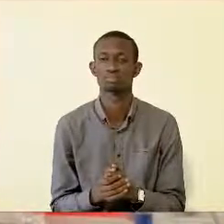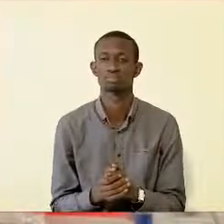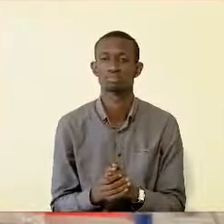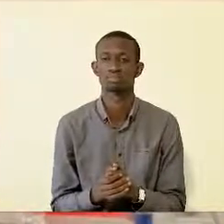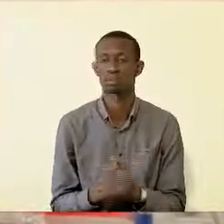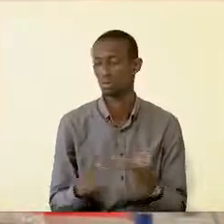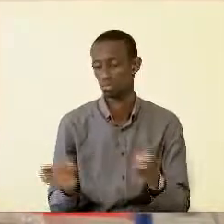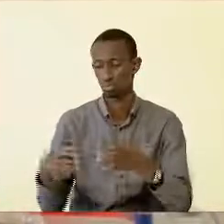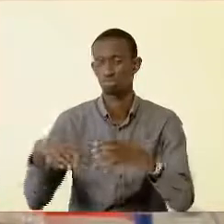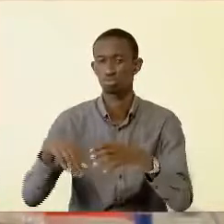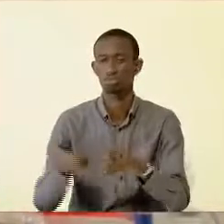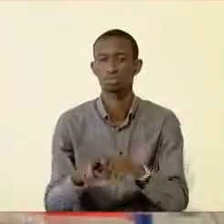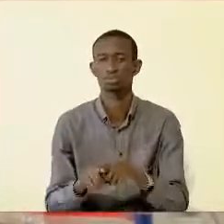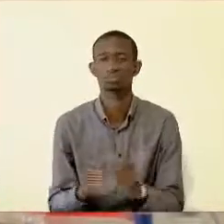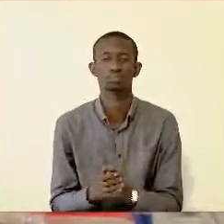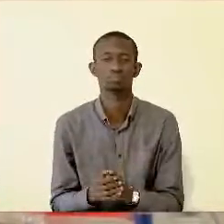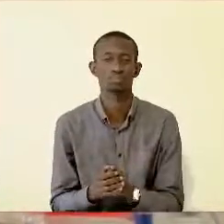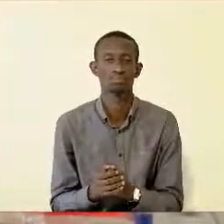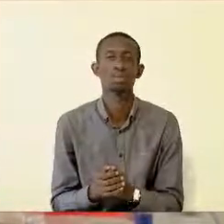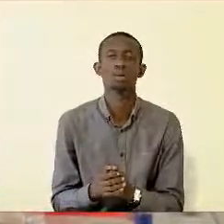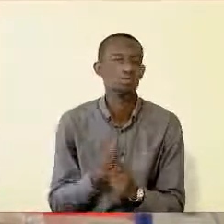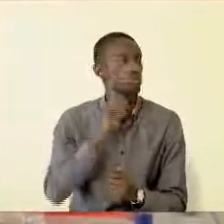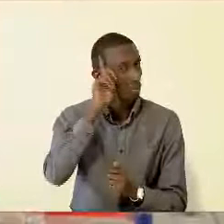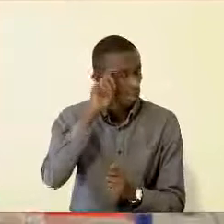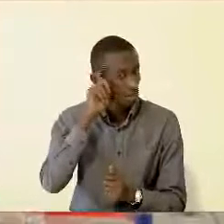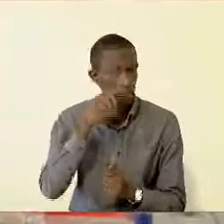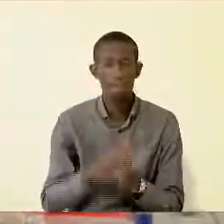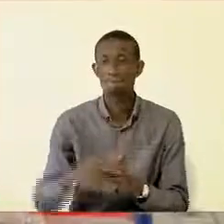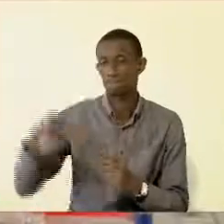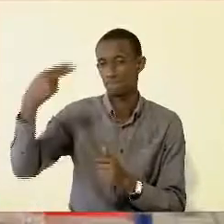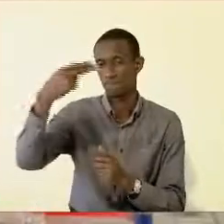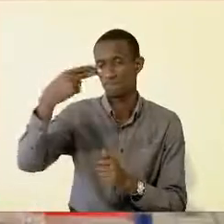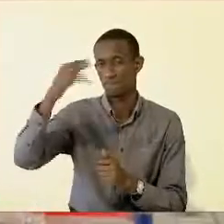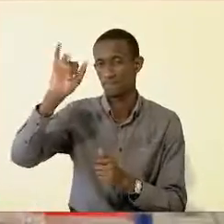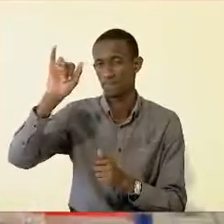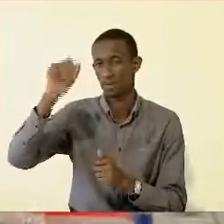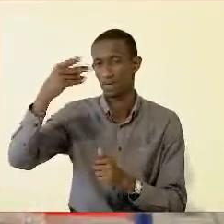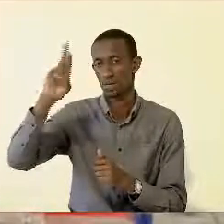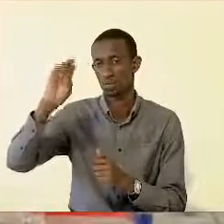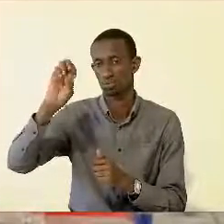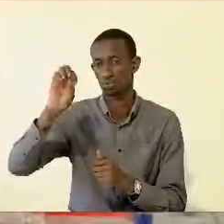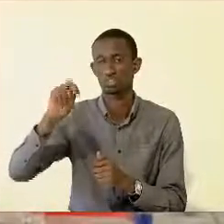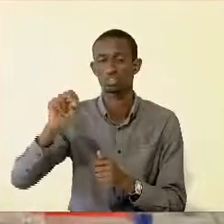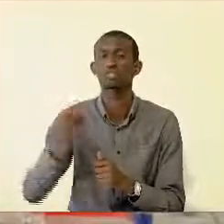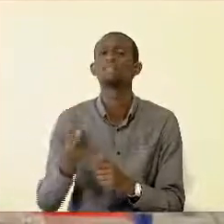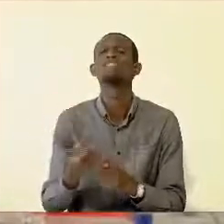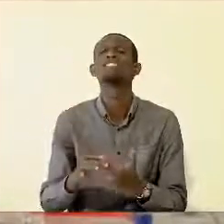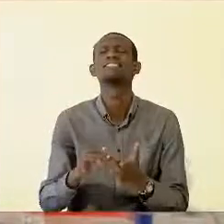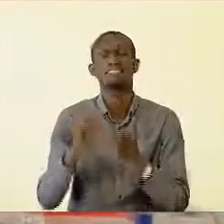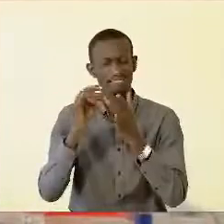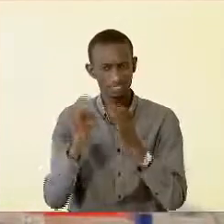the same group. So actually, we consider hydrogen to be forming its specific